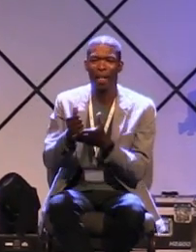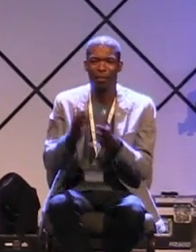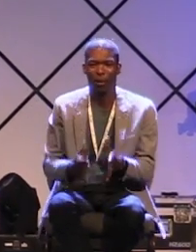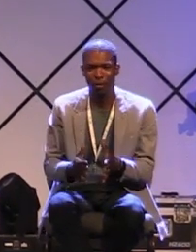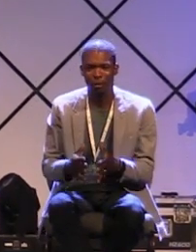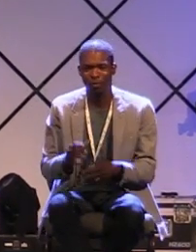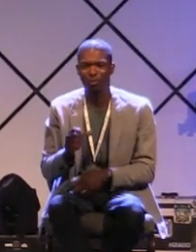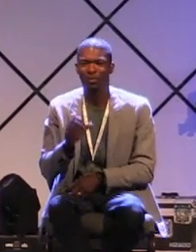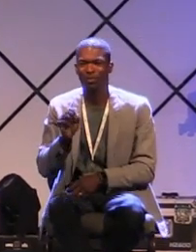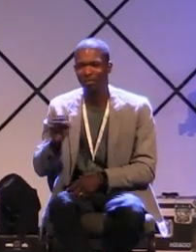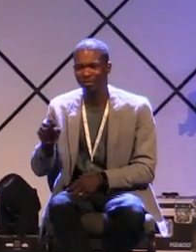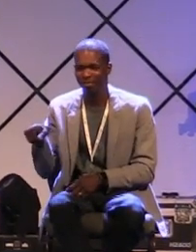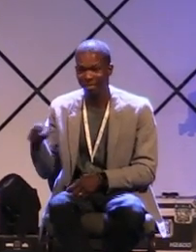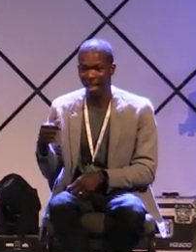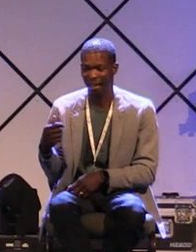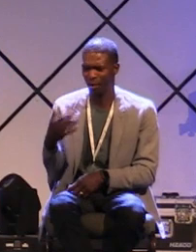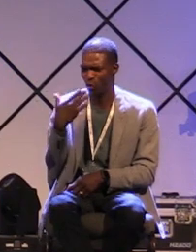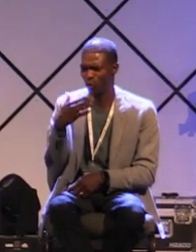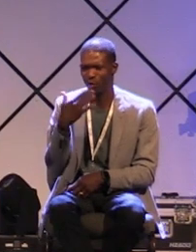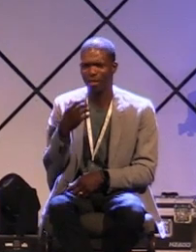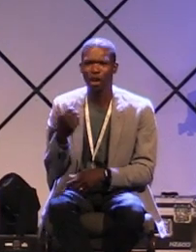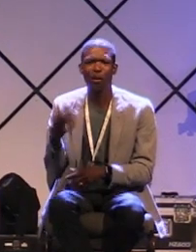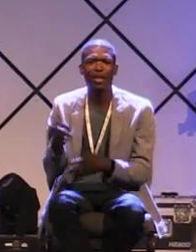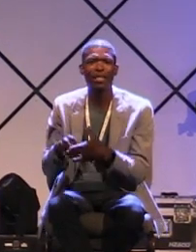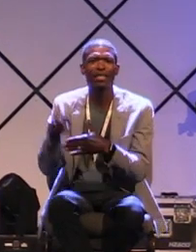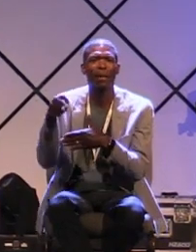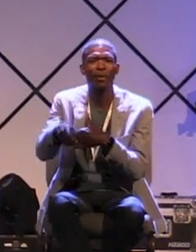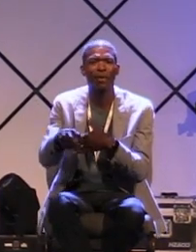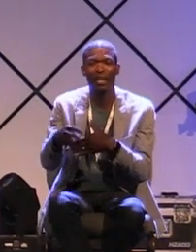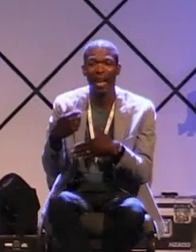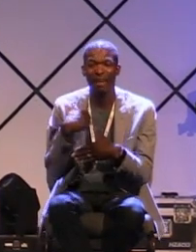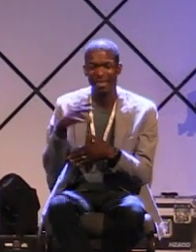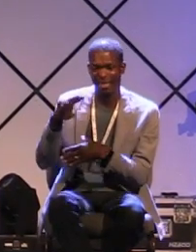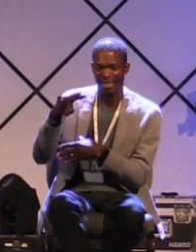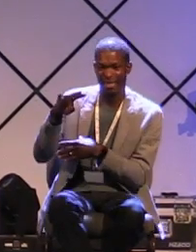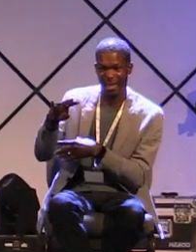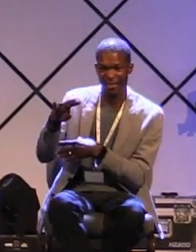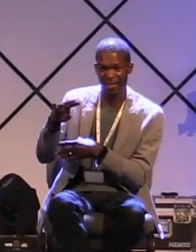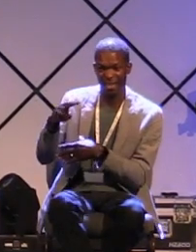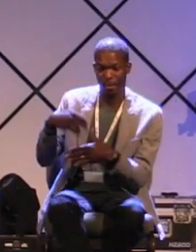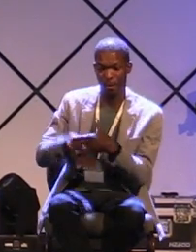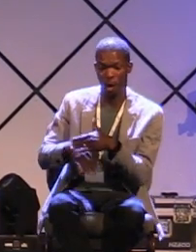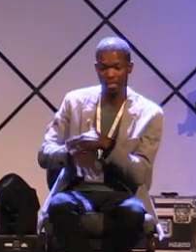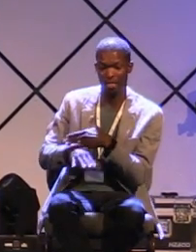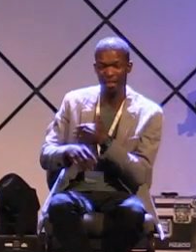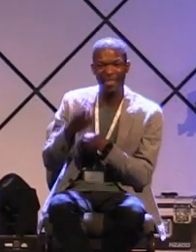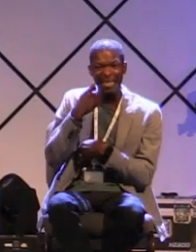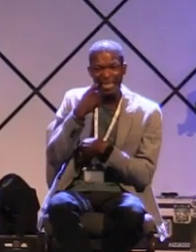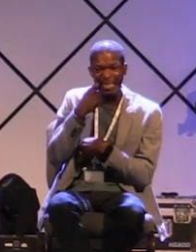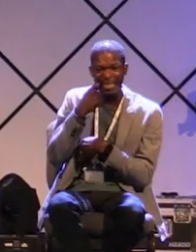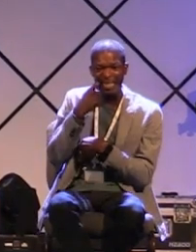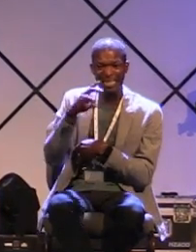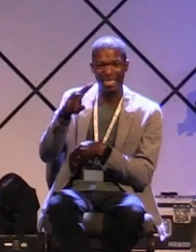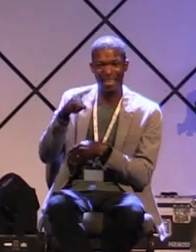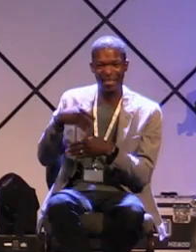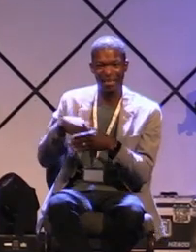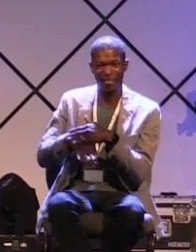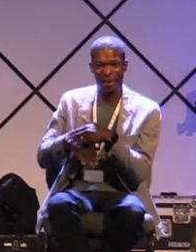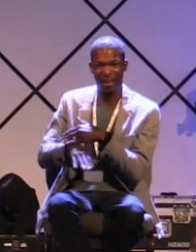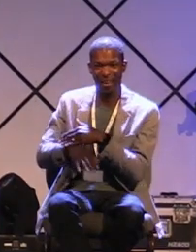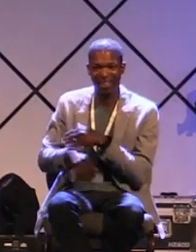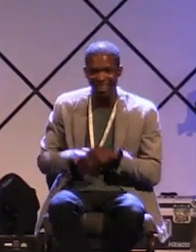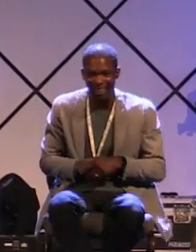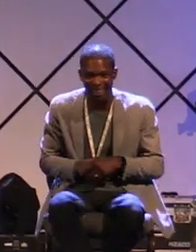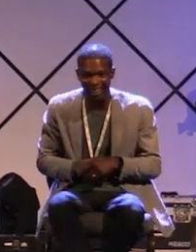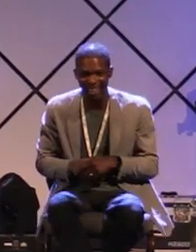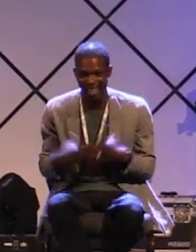Wendy has had a bit of a head start, having already delivered 7 healthy puppies just a few months ago. Thank you and welcome, Team